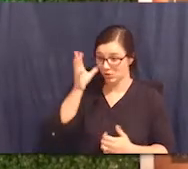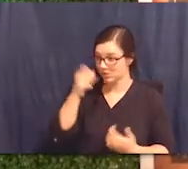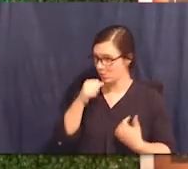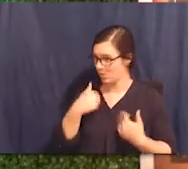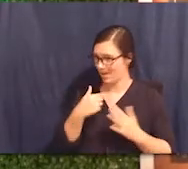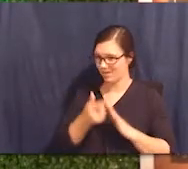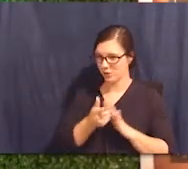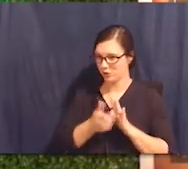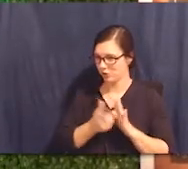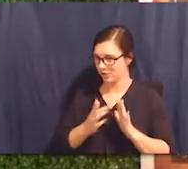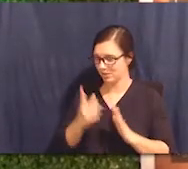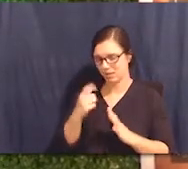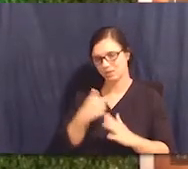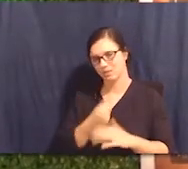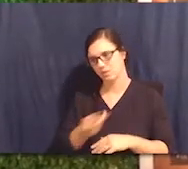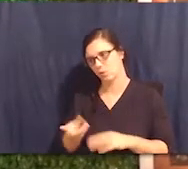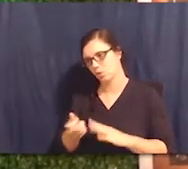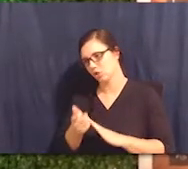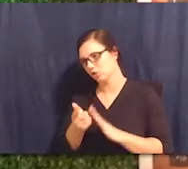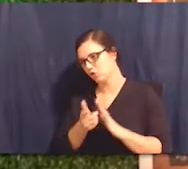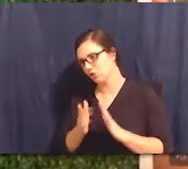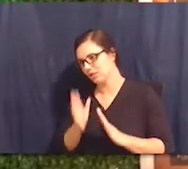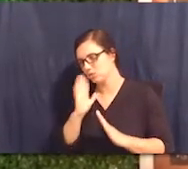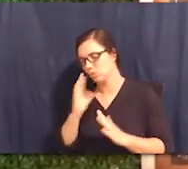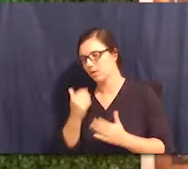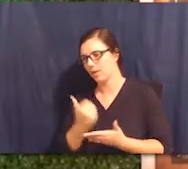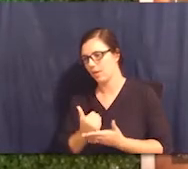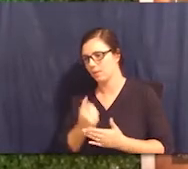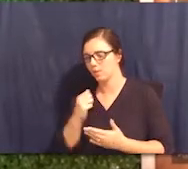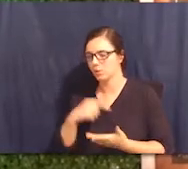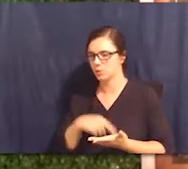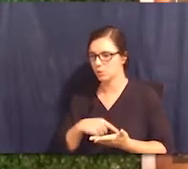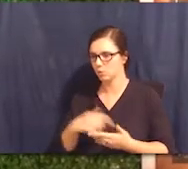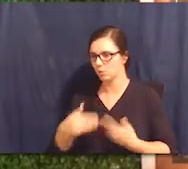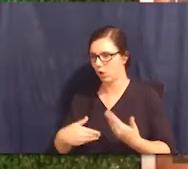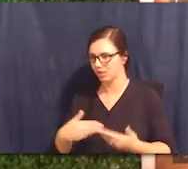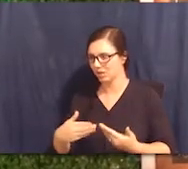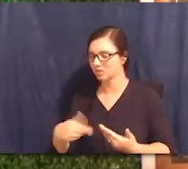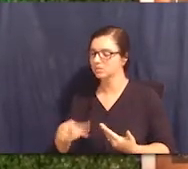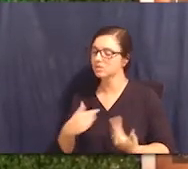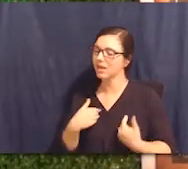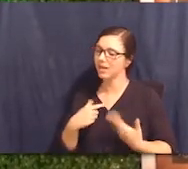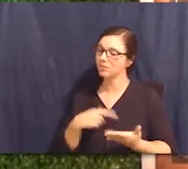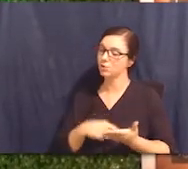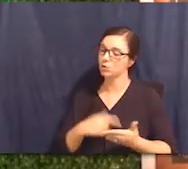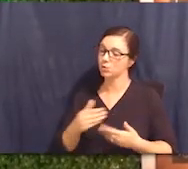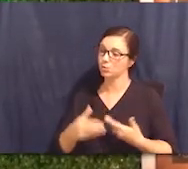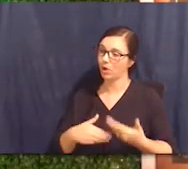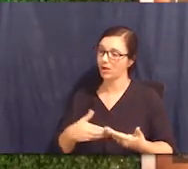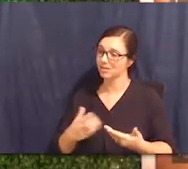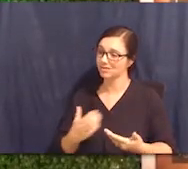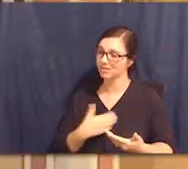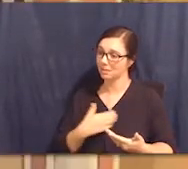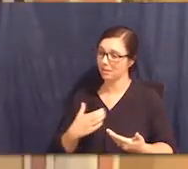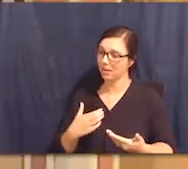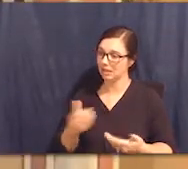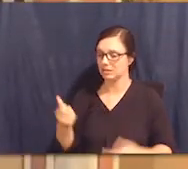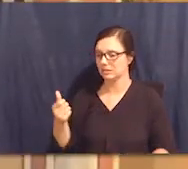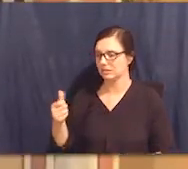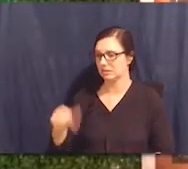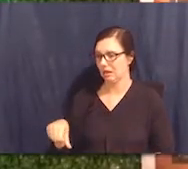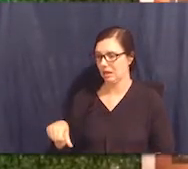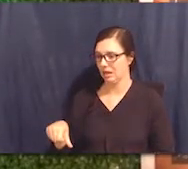because there are very few attorneys that will help in due process, have their due process complaint